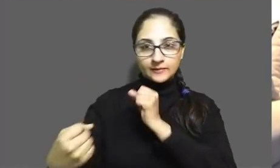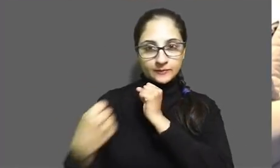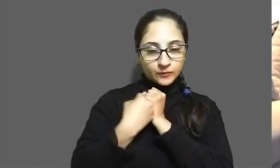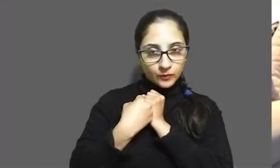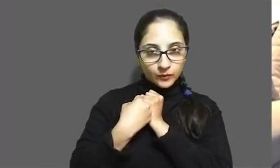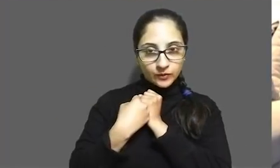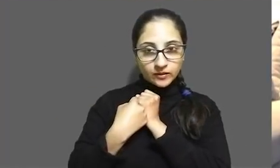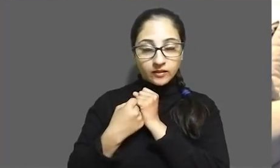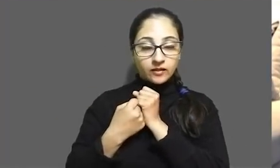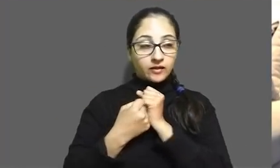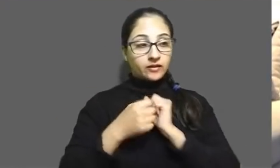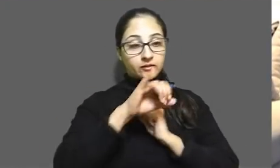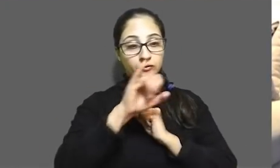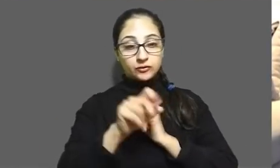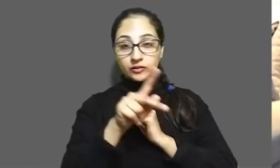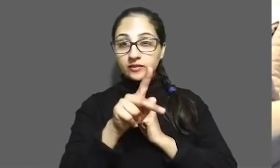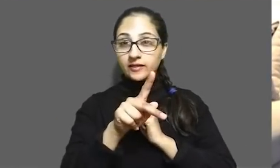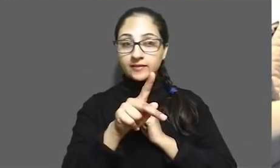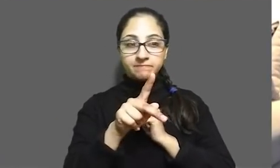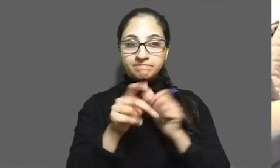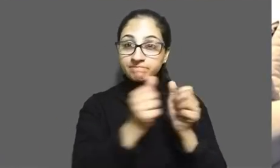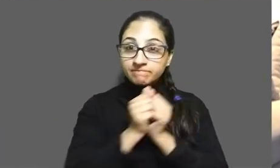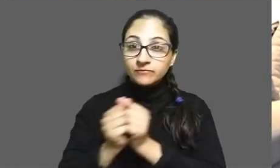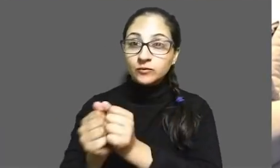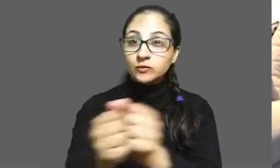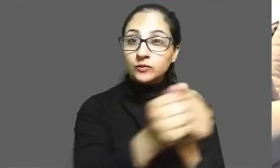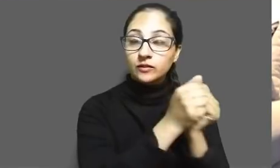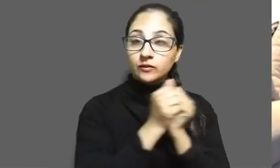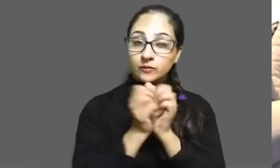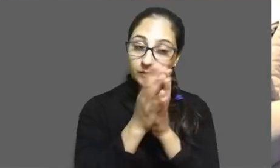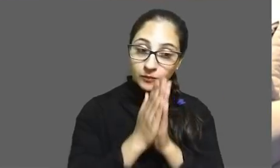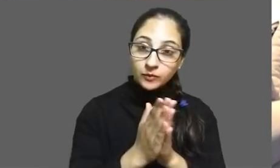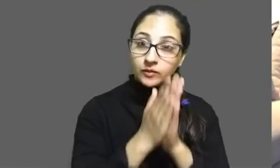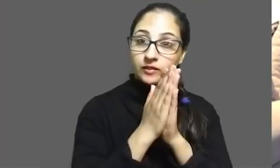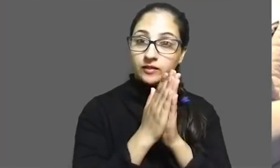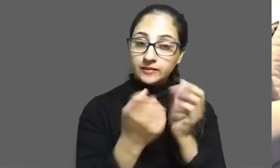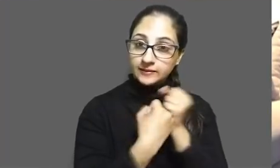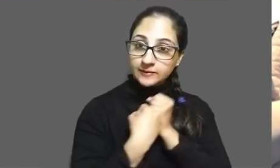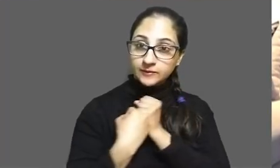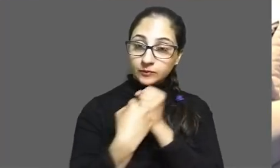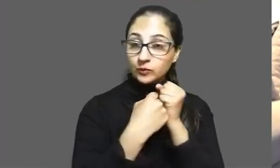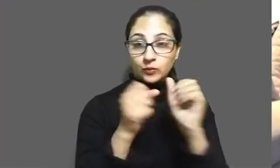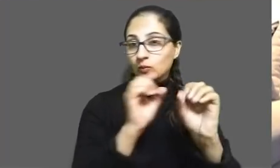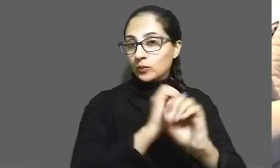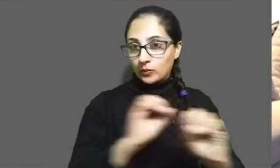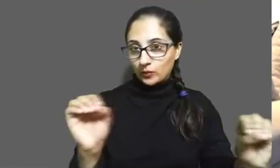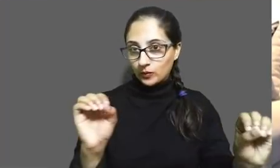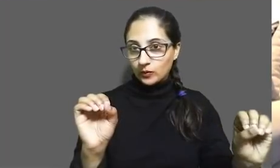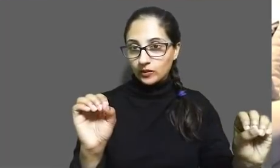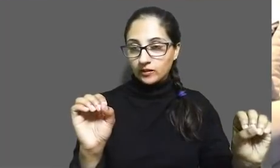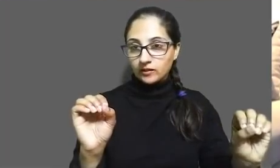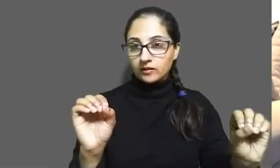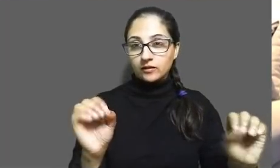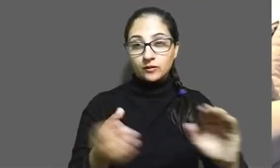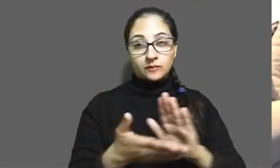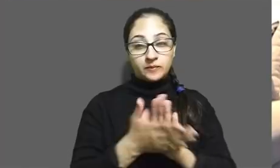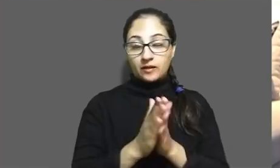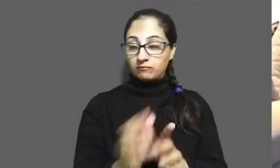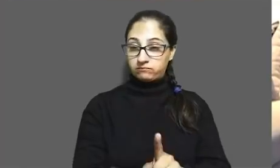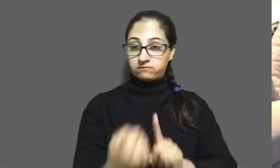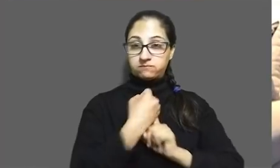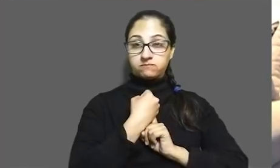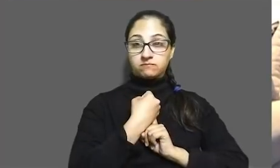are unable to be together to support each other. We are unable to participate in